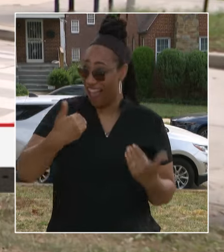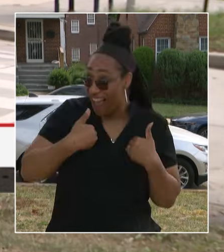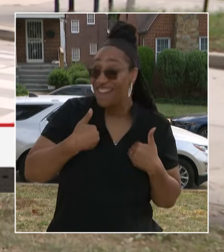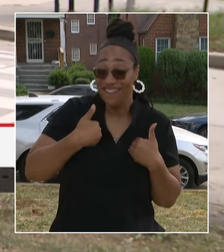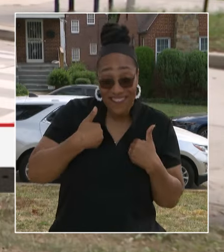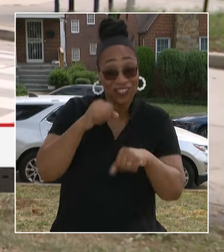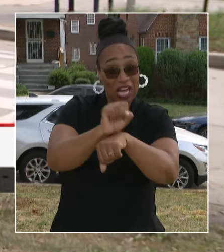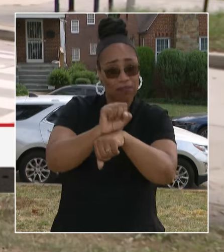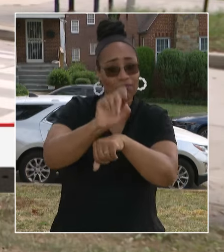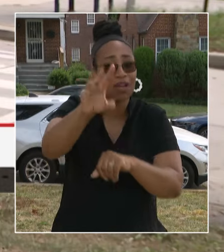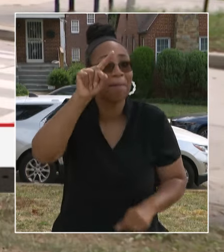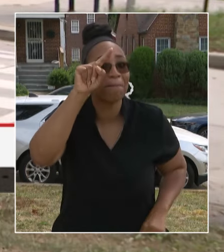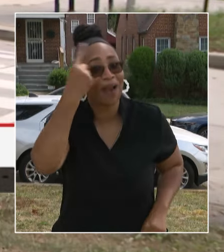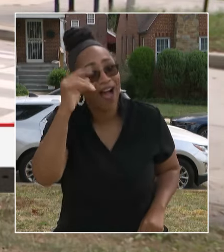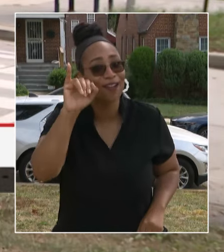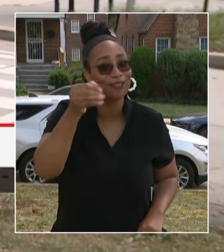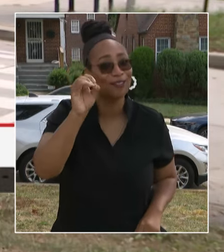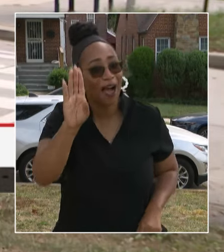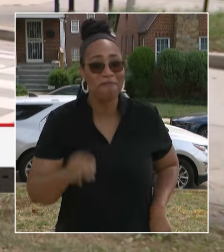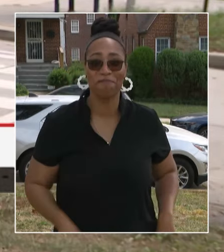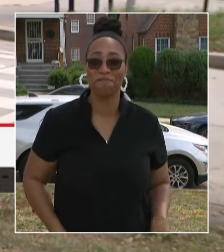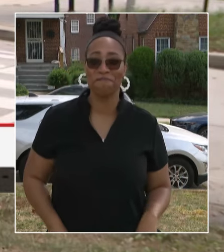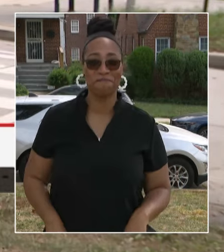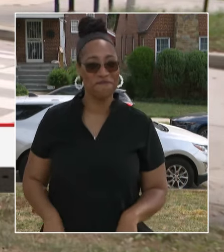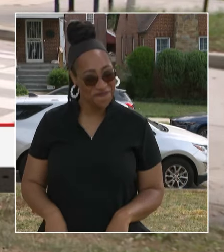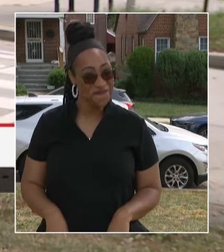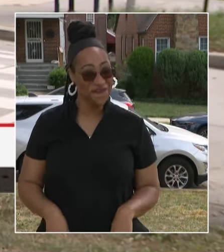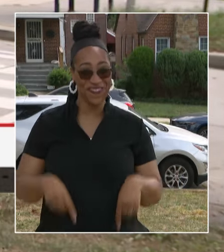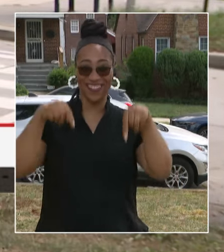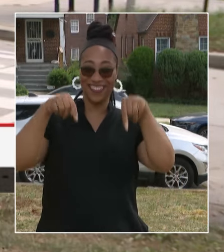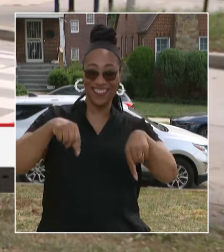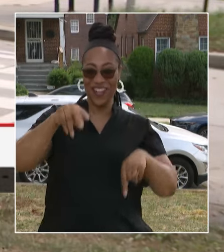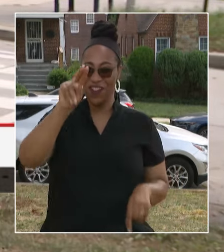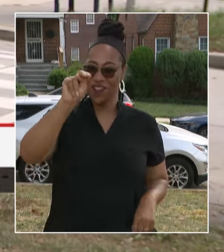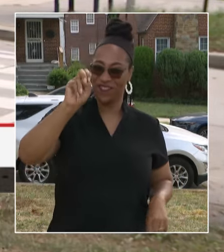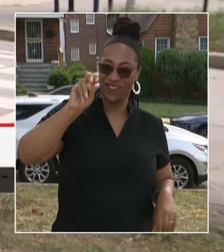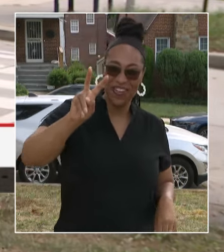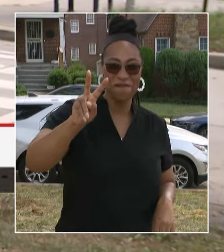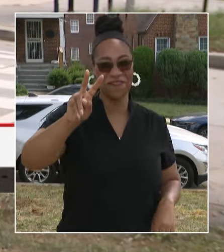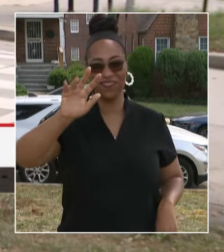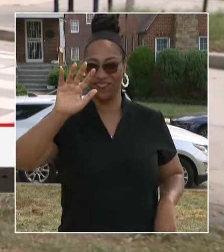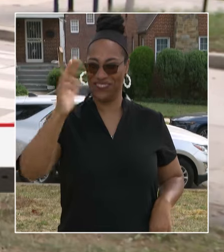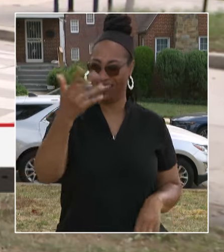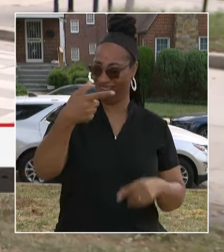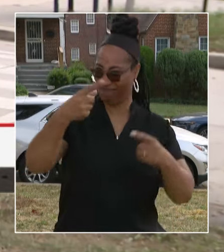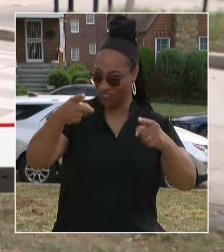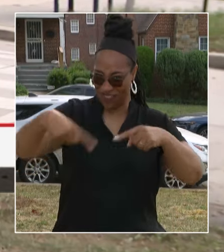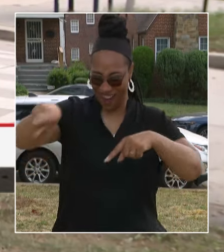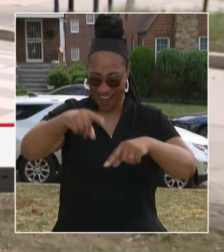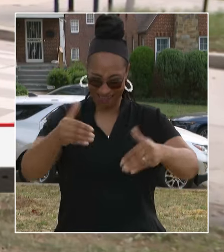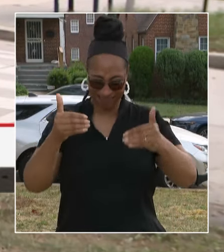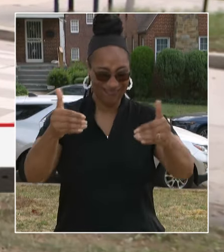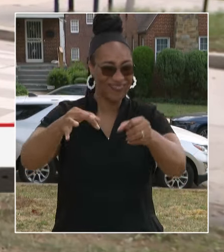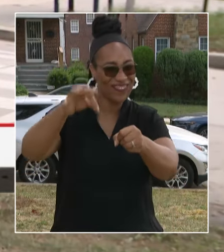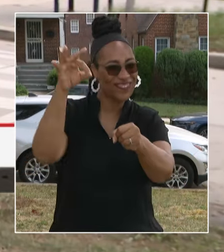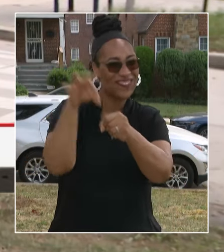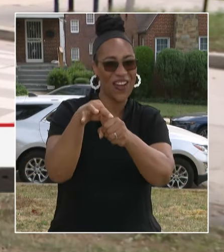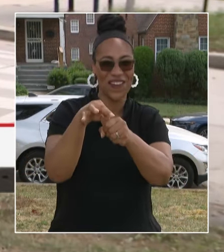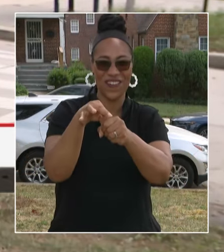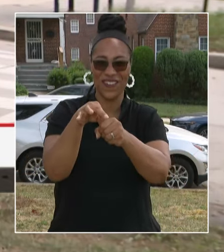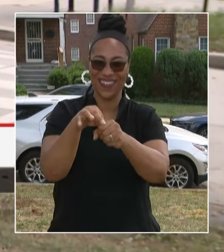And on November the 6th, we have another job, and that's to deliver the next president of the United States, Kamala